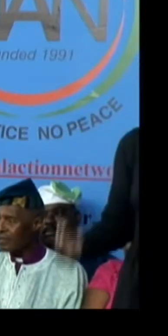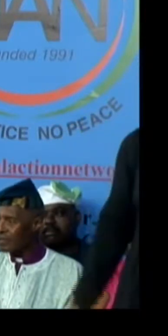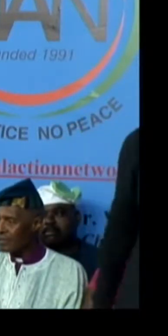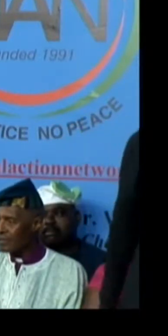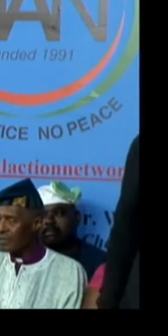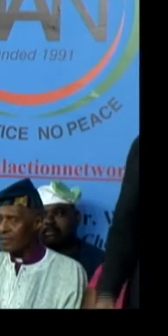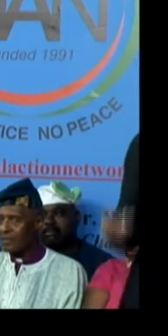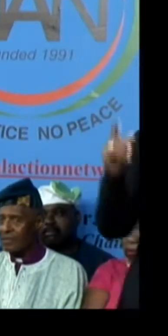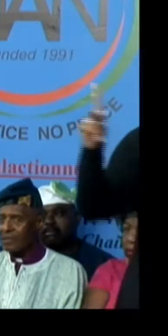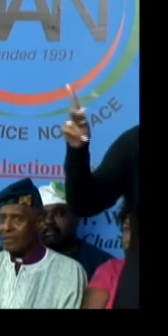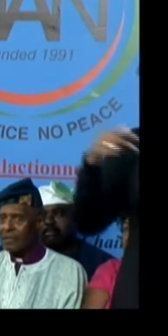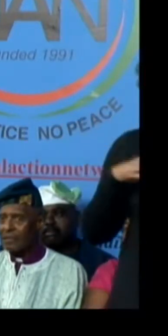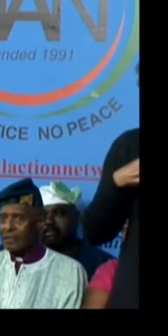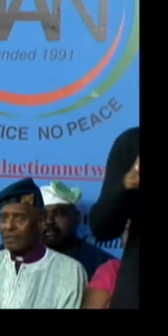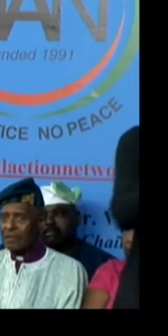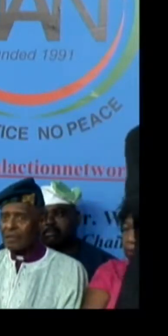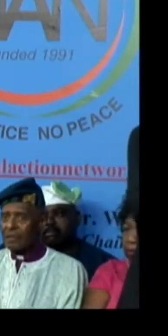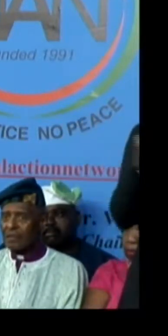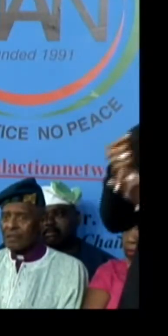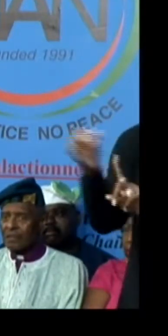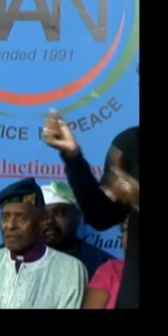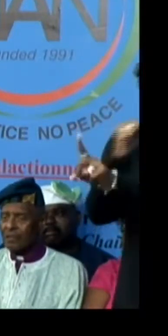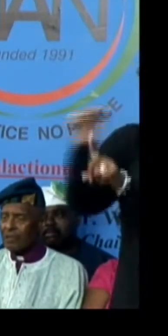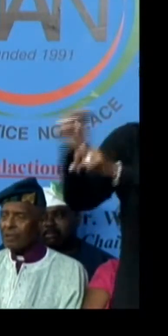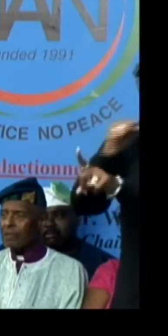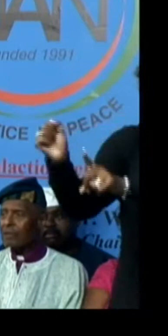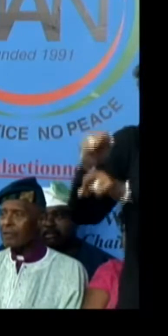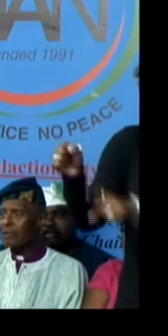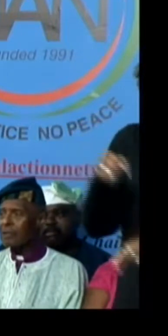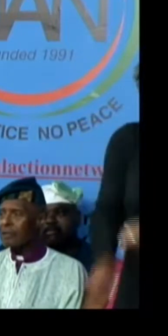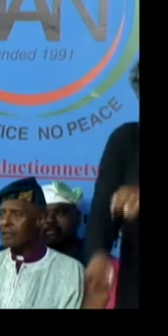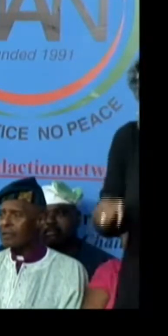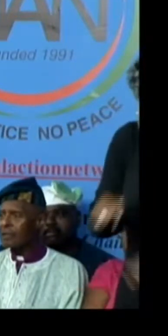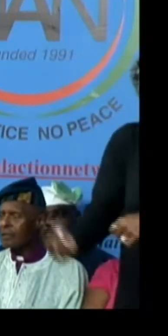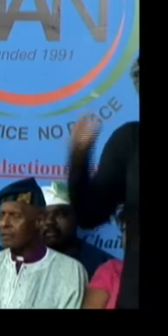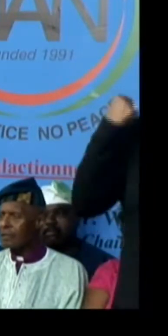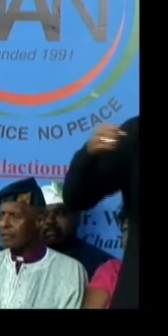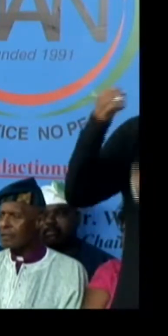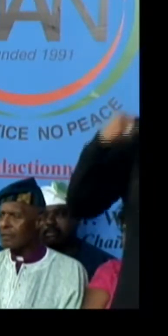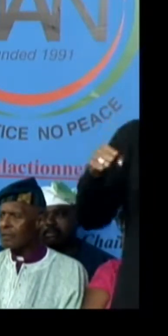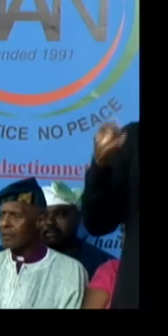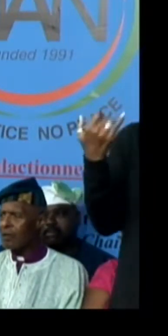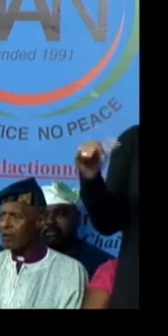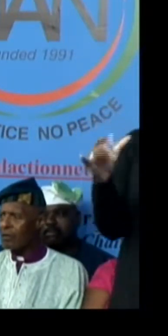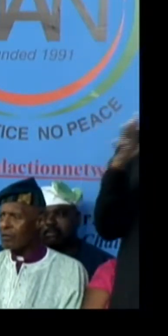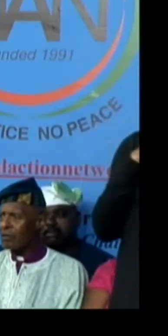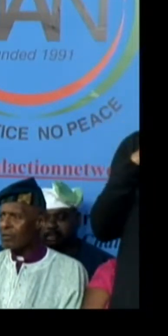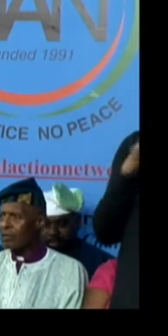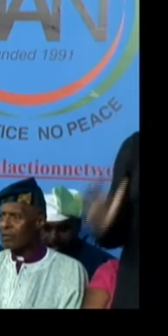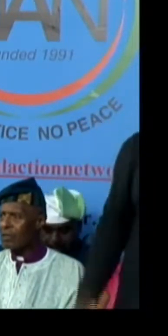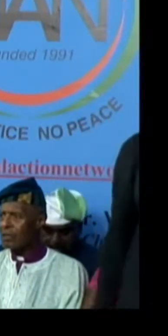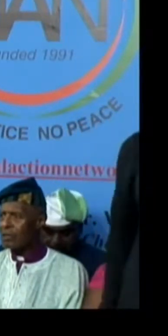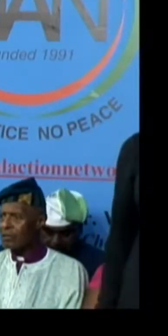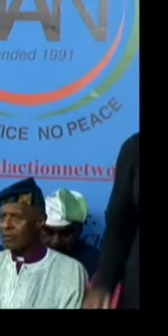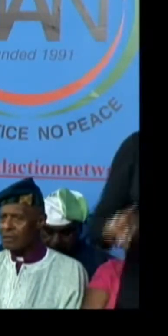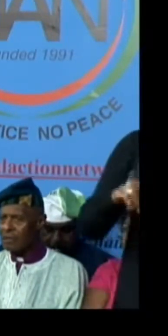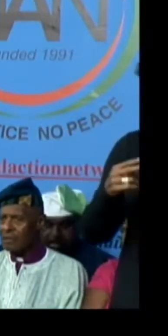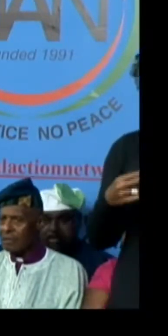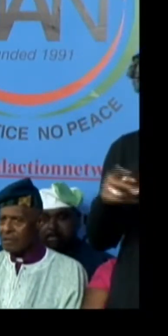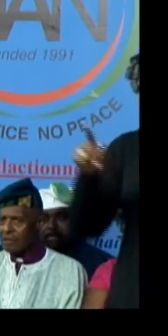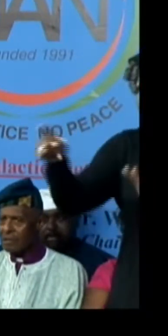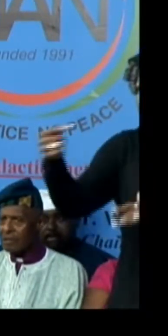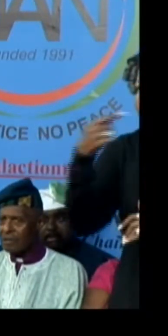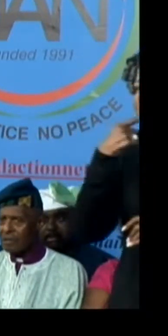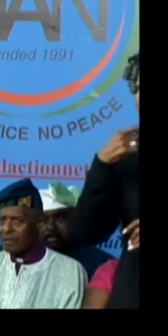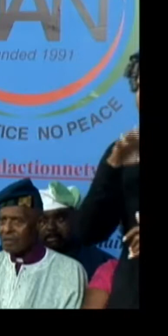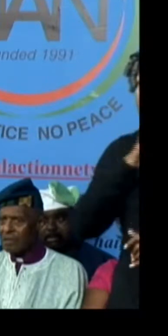to assume that a policeman has a right to decide how and who gets justice on the